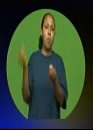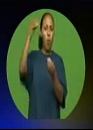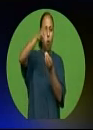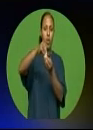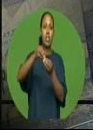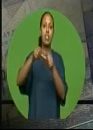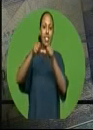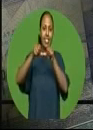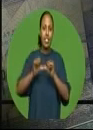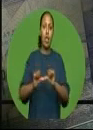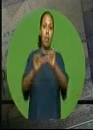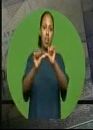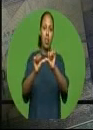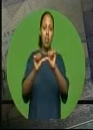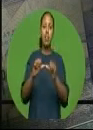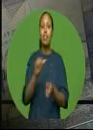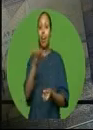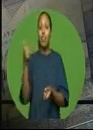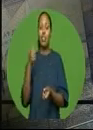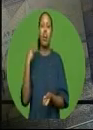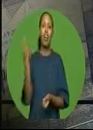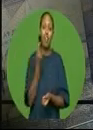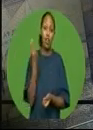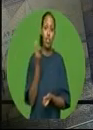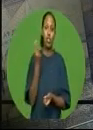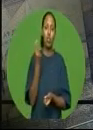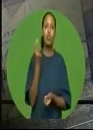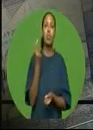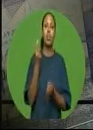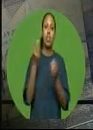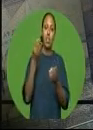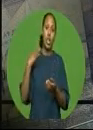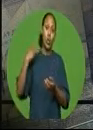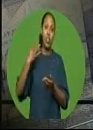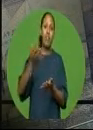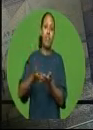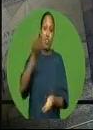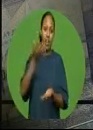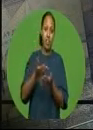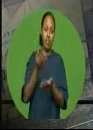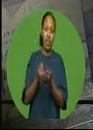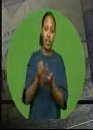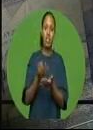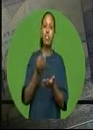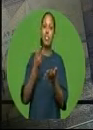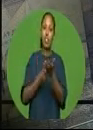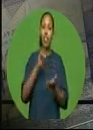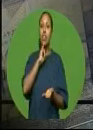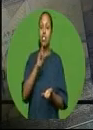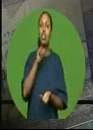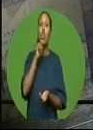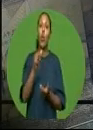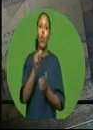stable. The other advantage of equity financing is that there is